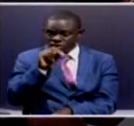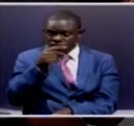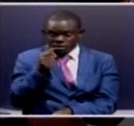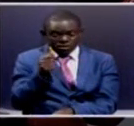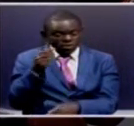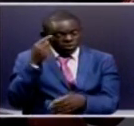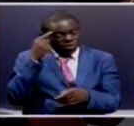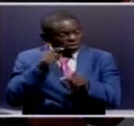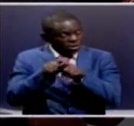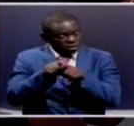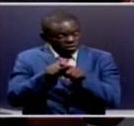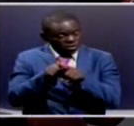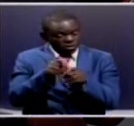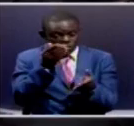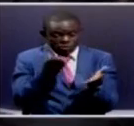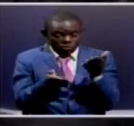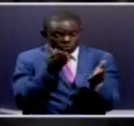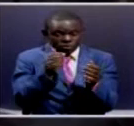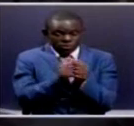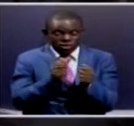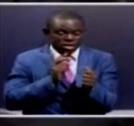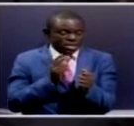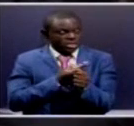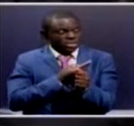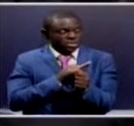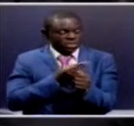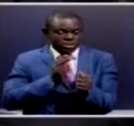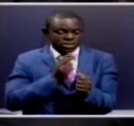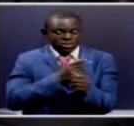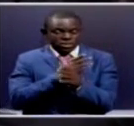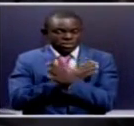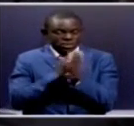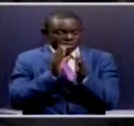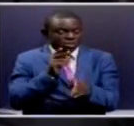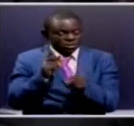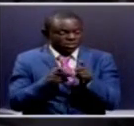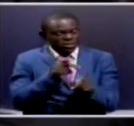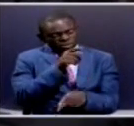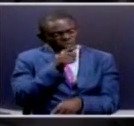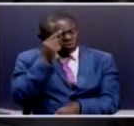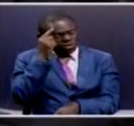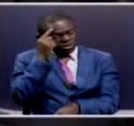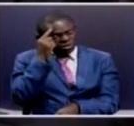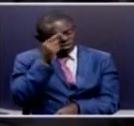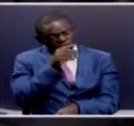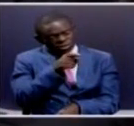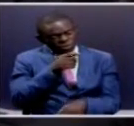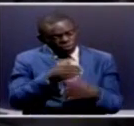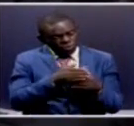people of Zambia. Is that document going to be for the politicians, by the politicians, or by the